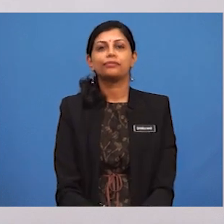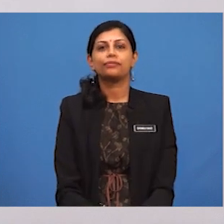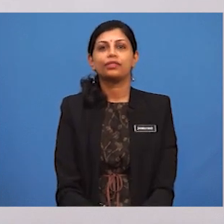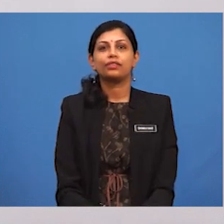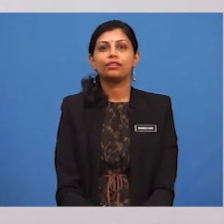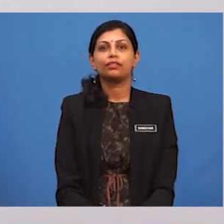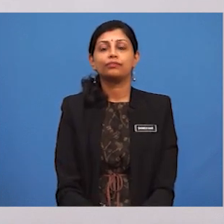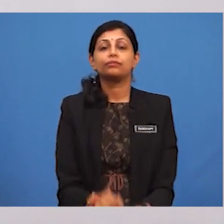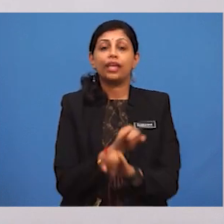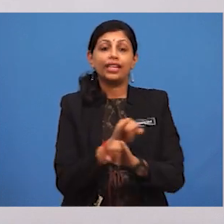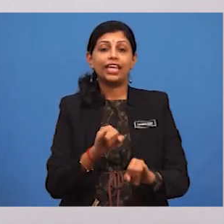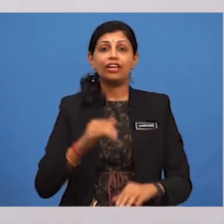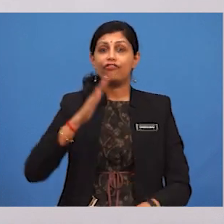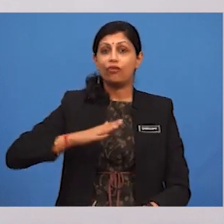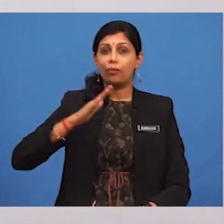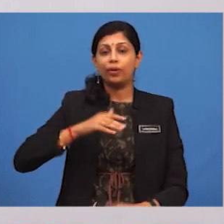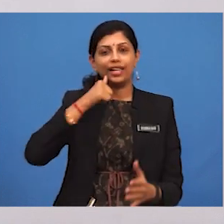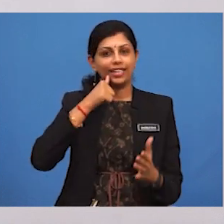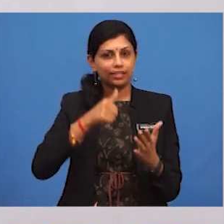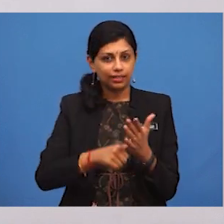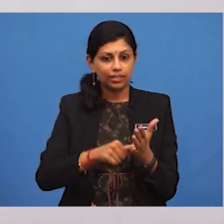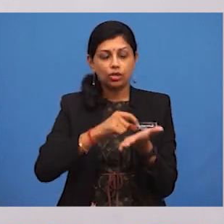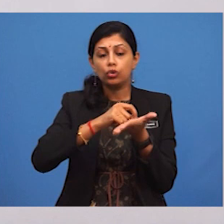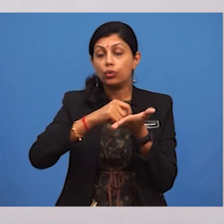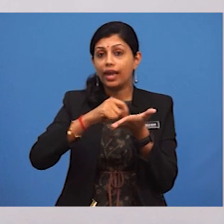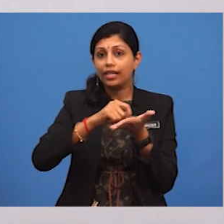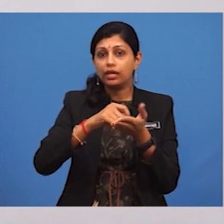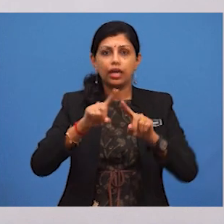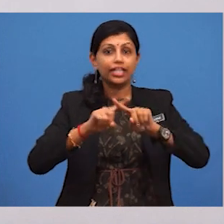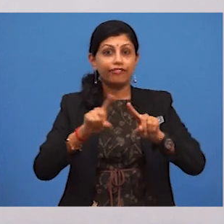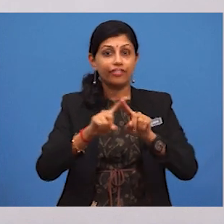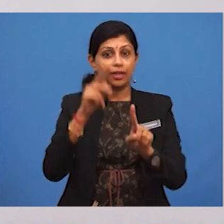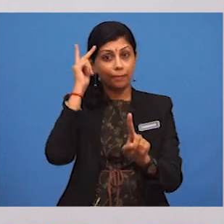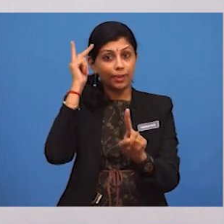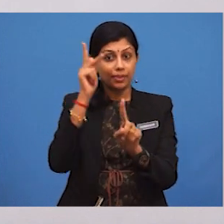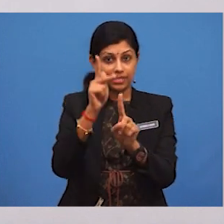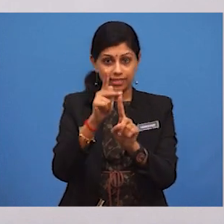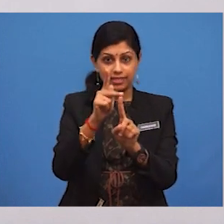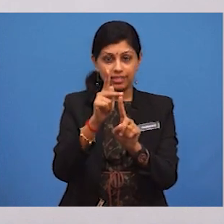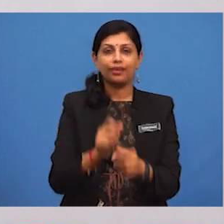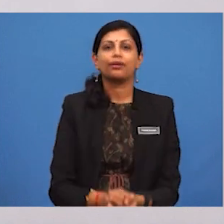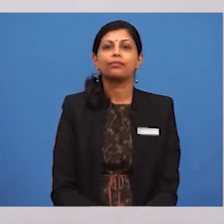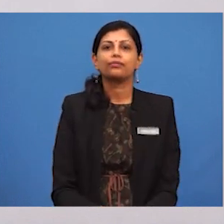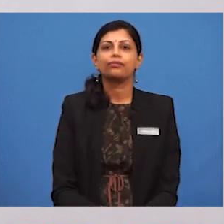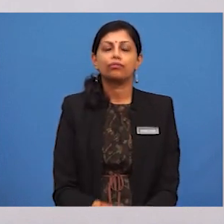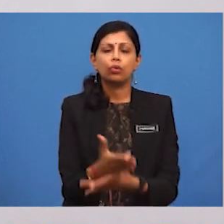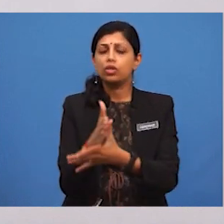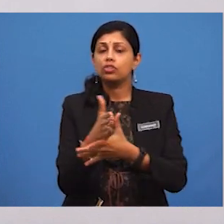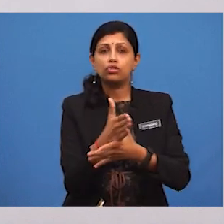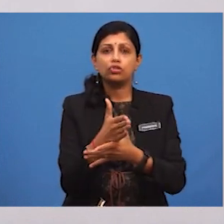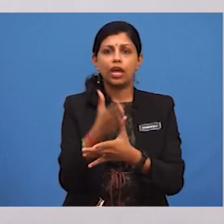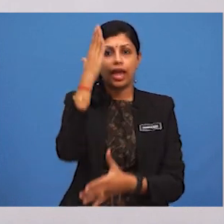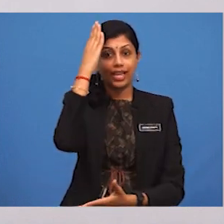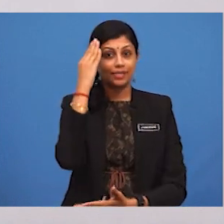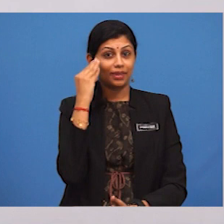An informal letter is written with different purposes. When you want to share